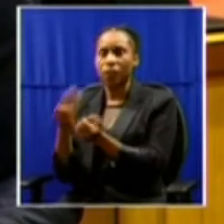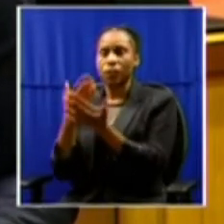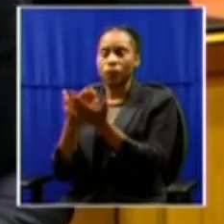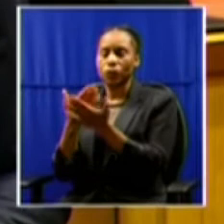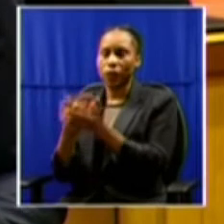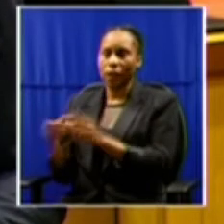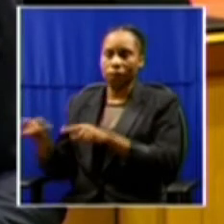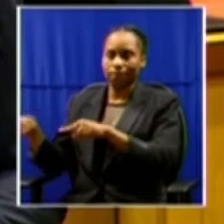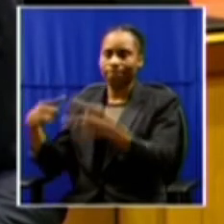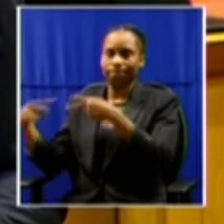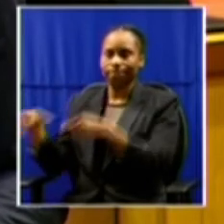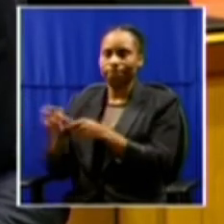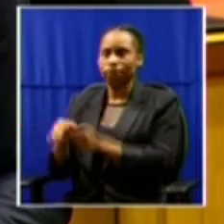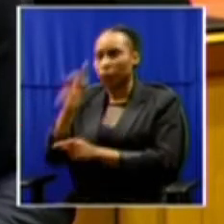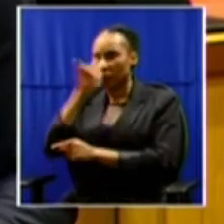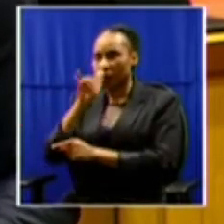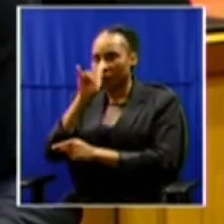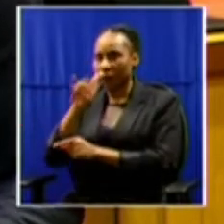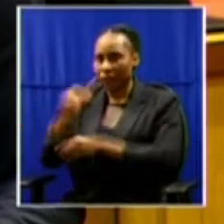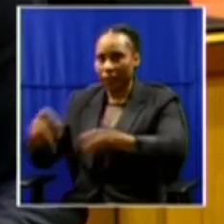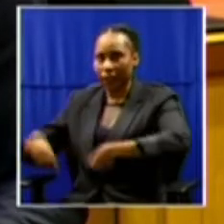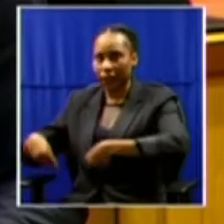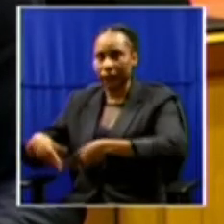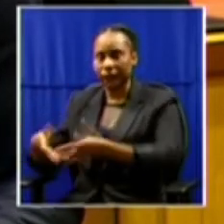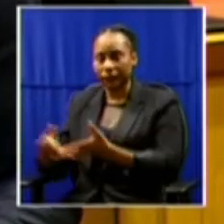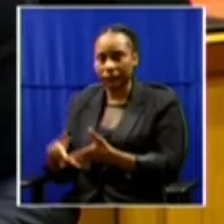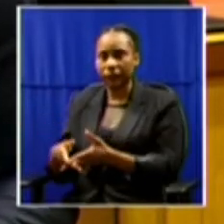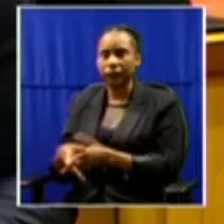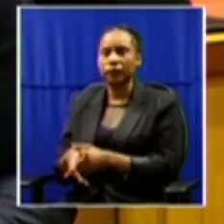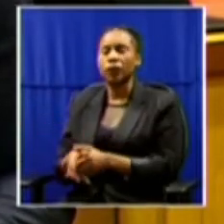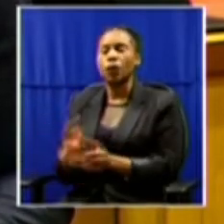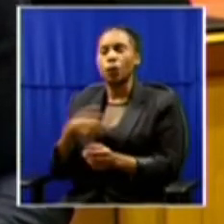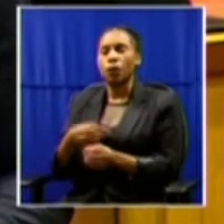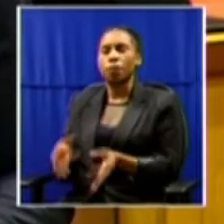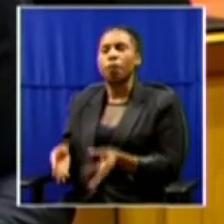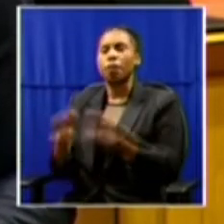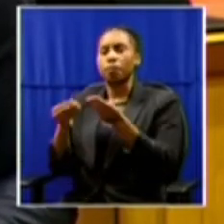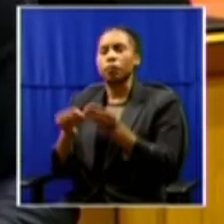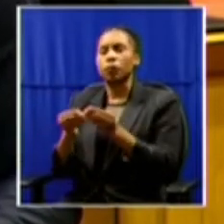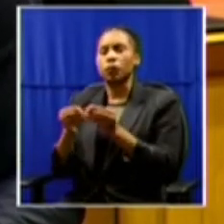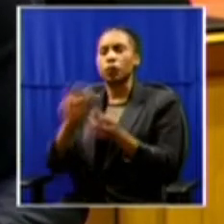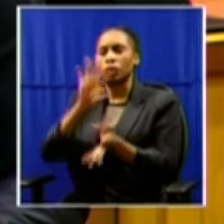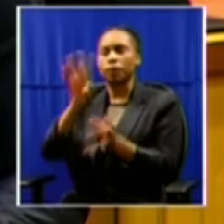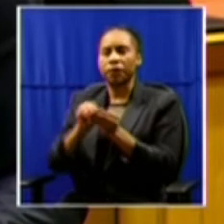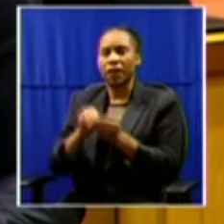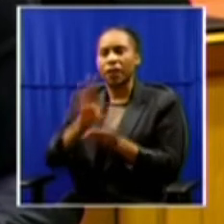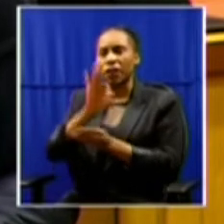corruption. The investigative directorate received a total allocation of